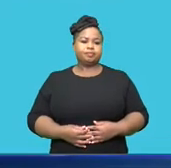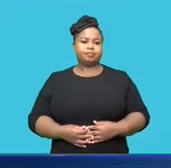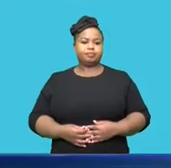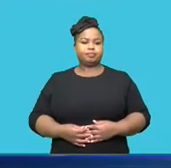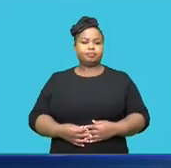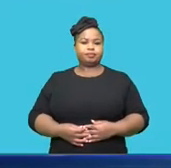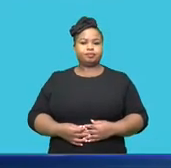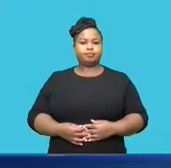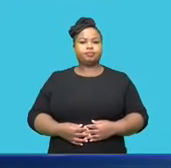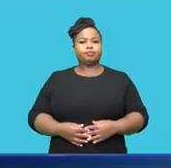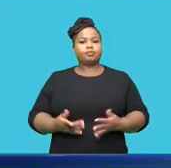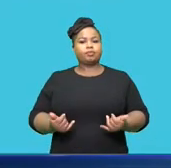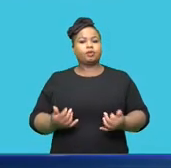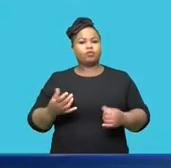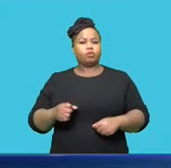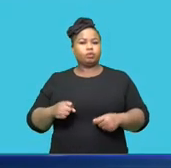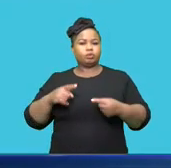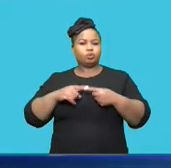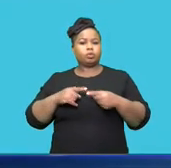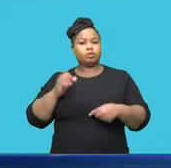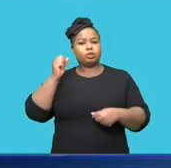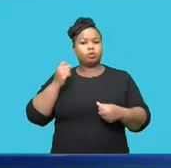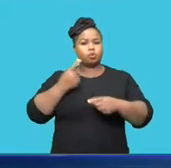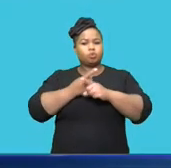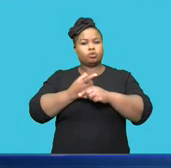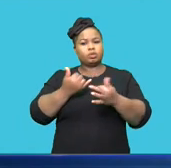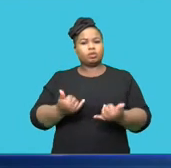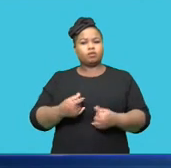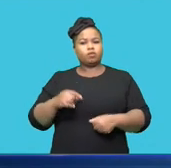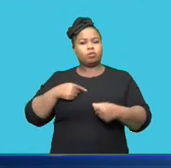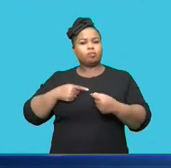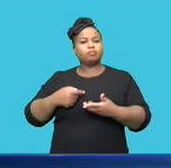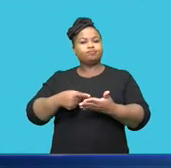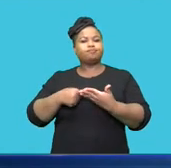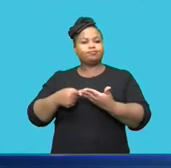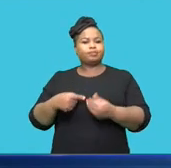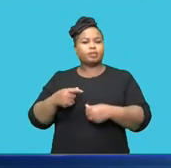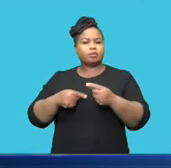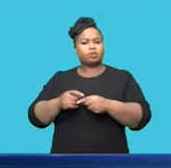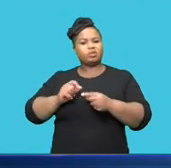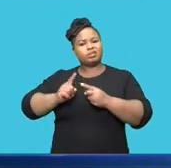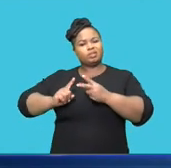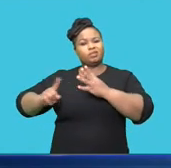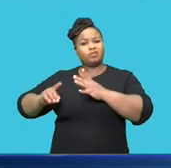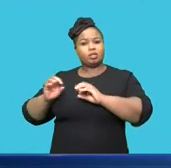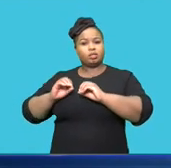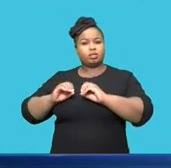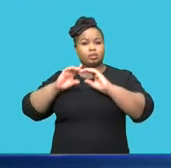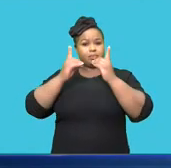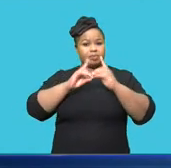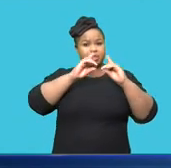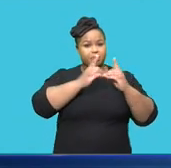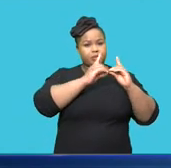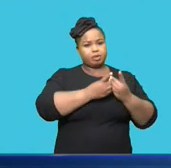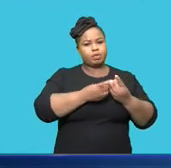Lefapha la Naha la Dipapadi, Setso le Bonono mmoho le Lefapha la Ditshebeletso tsa Setjhaba le mafapha a mang, le bile le tema ya